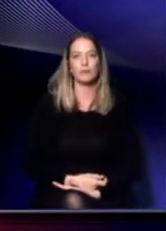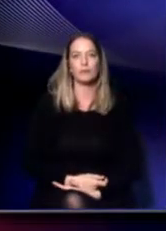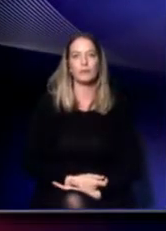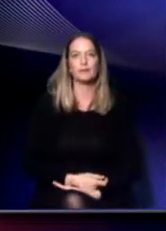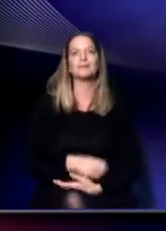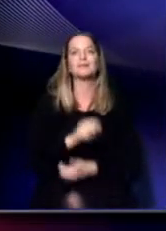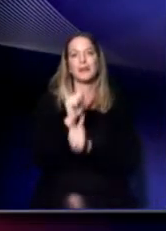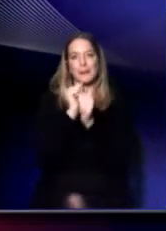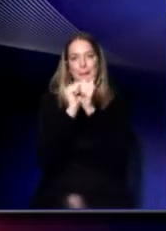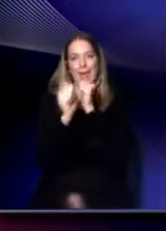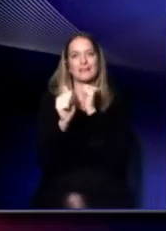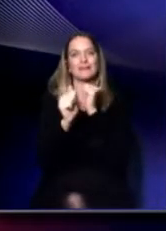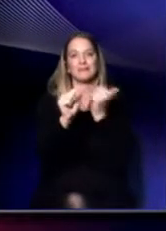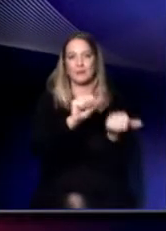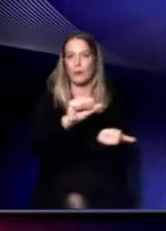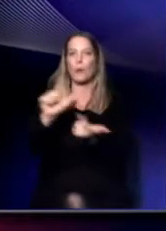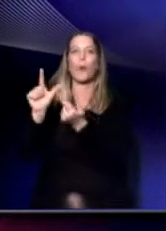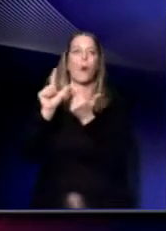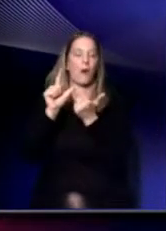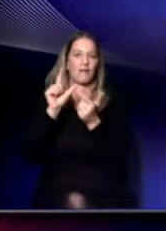It passed unanimously. Thank you.